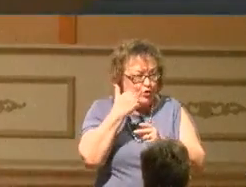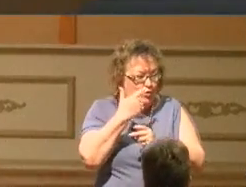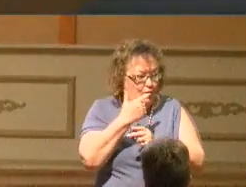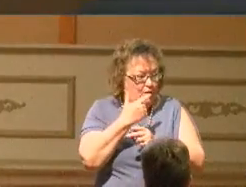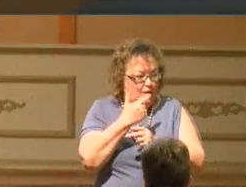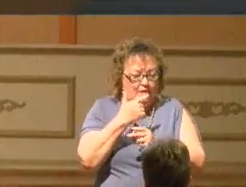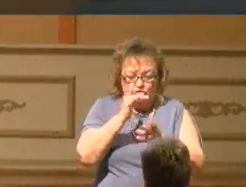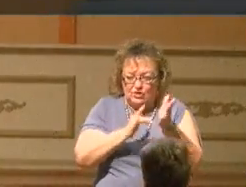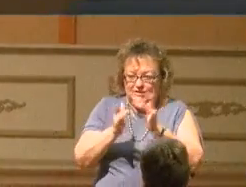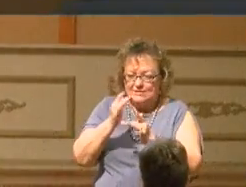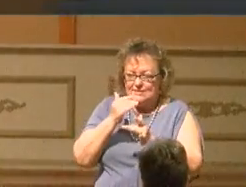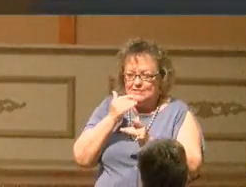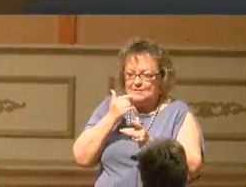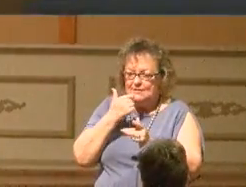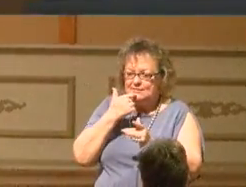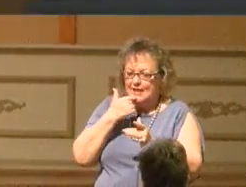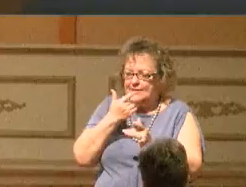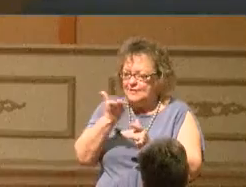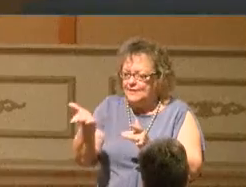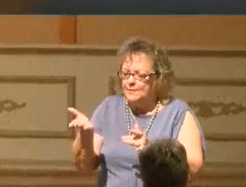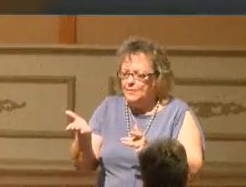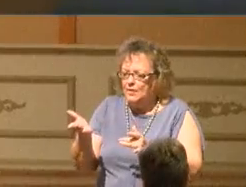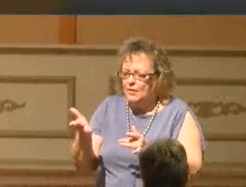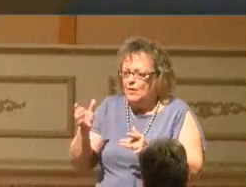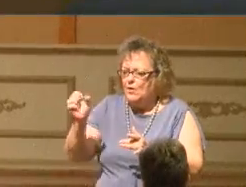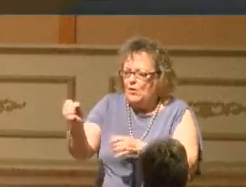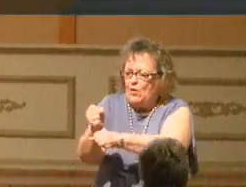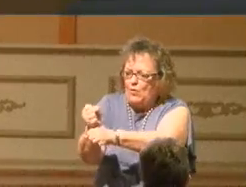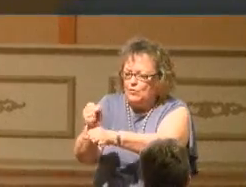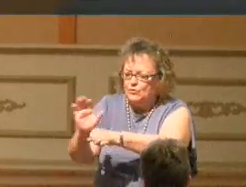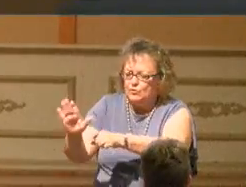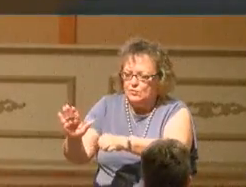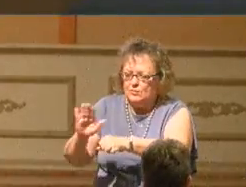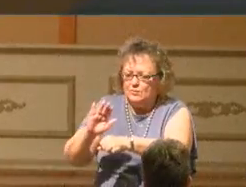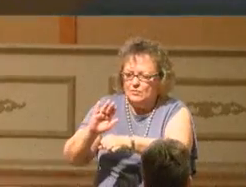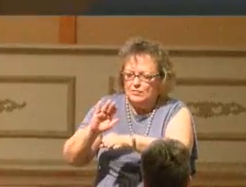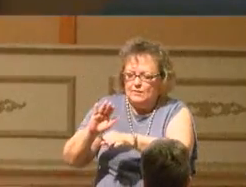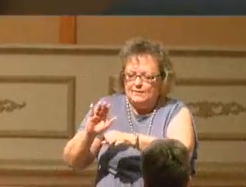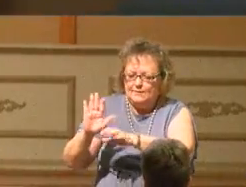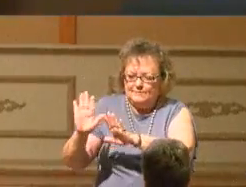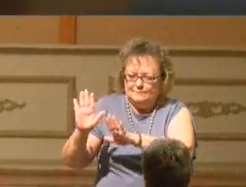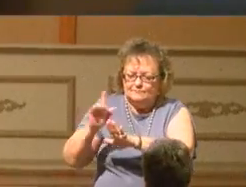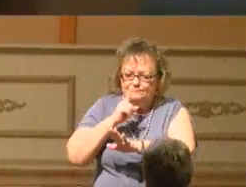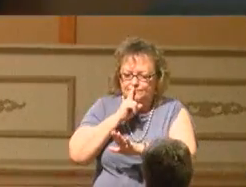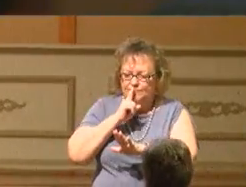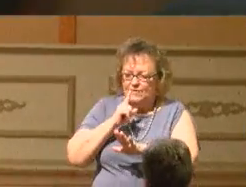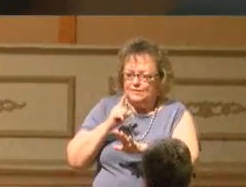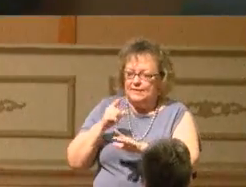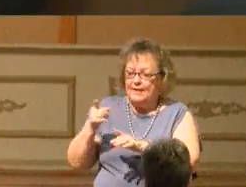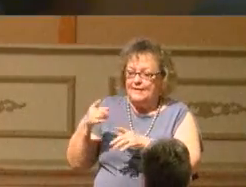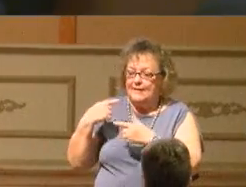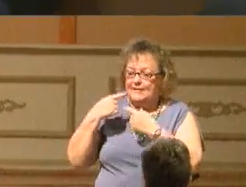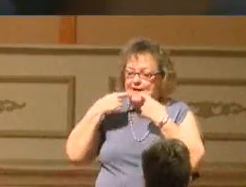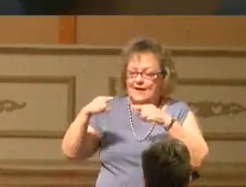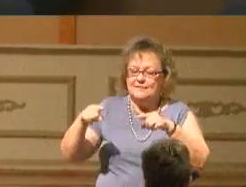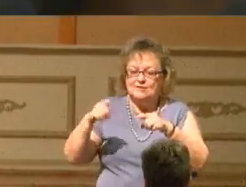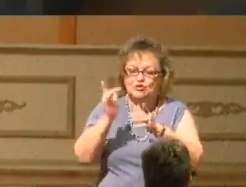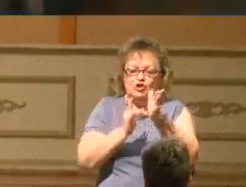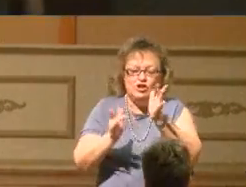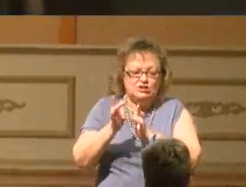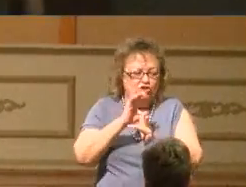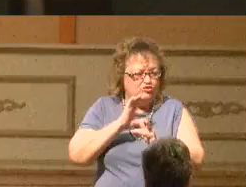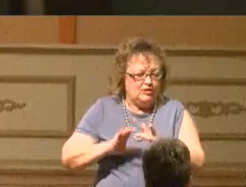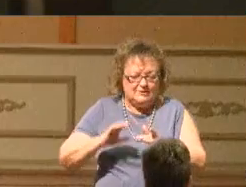over, he said to them to hold their peace whenever he announced that he was Jesus Christ, the Son of